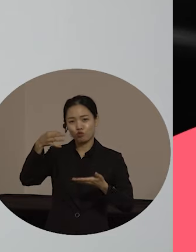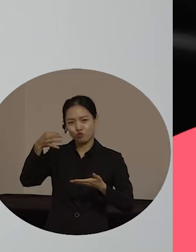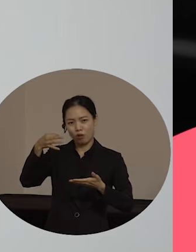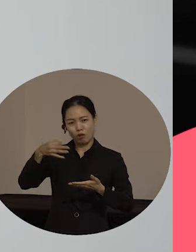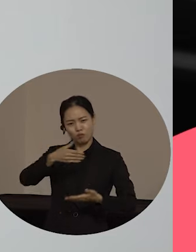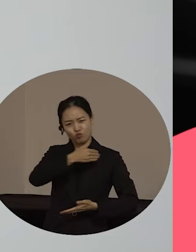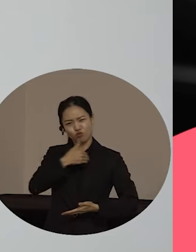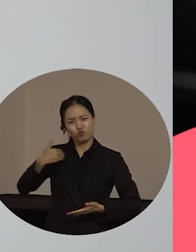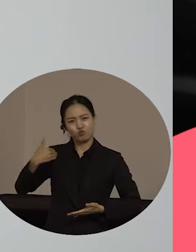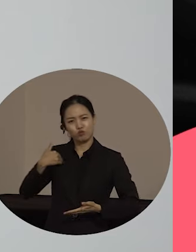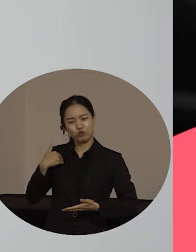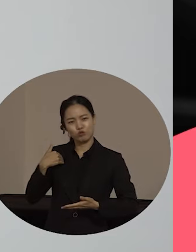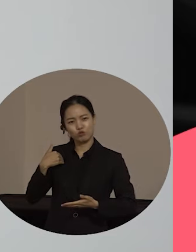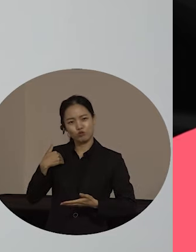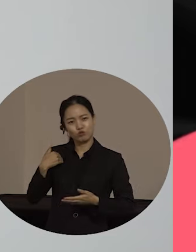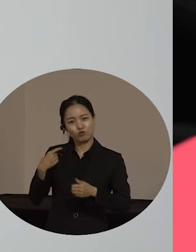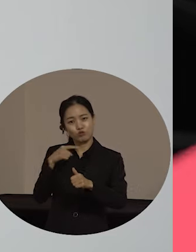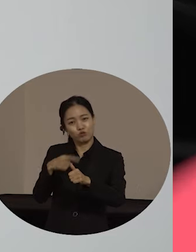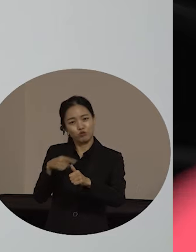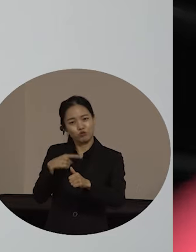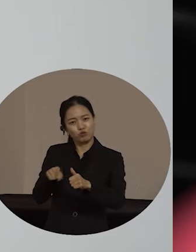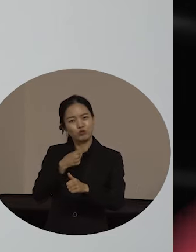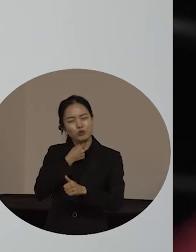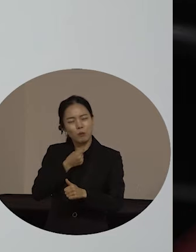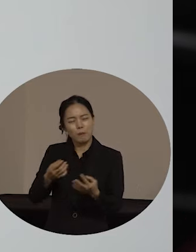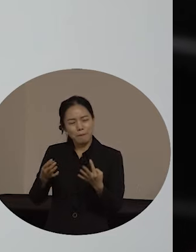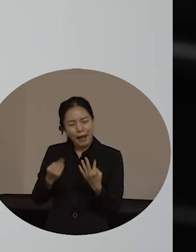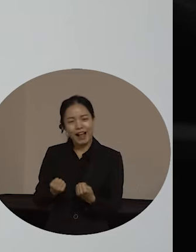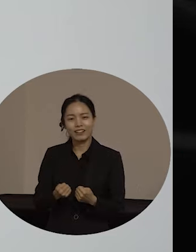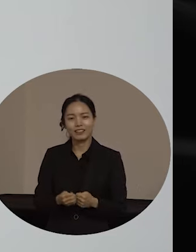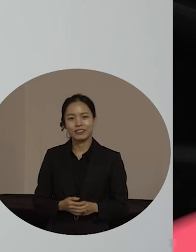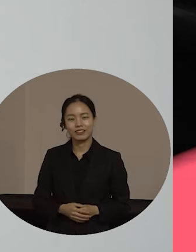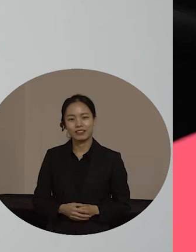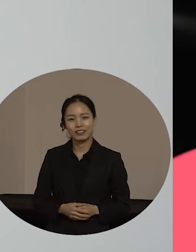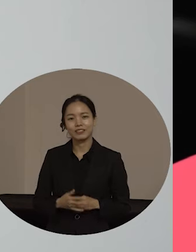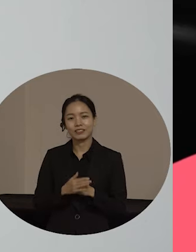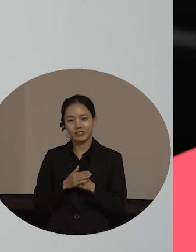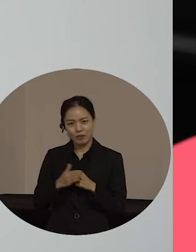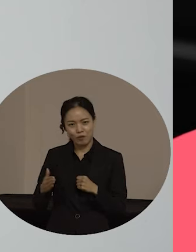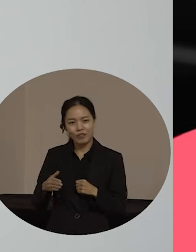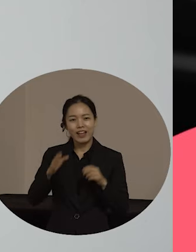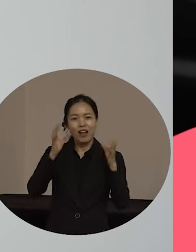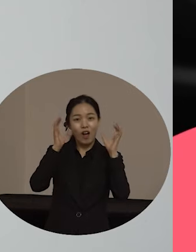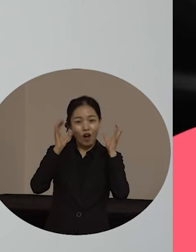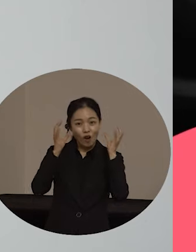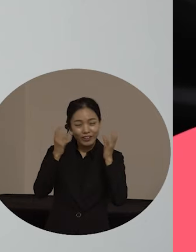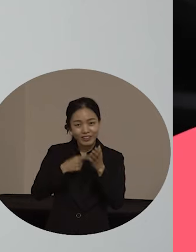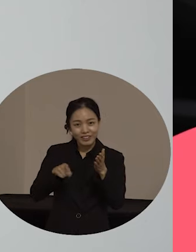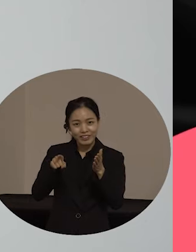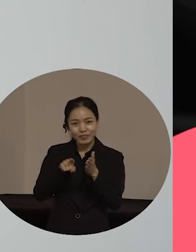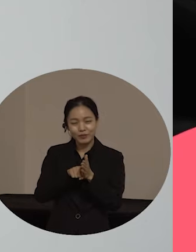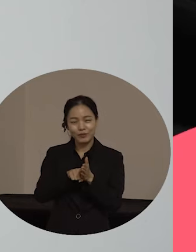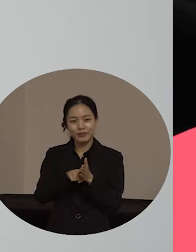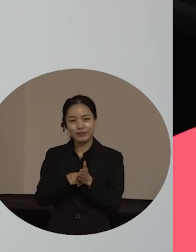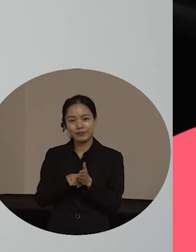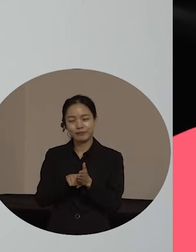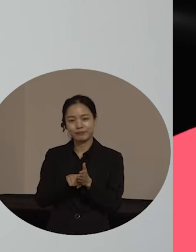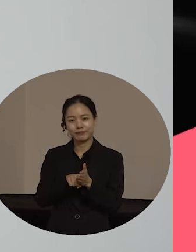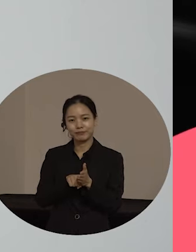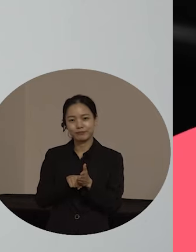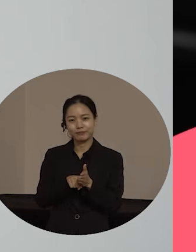ages of the people and also the children and youth. The like to make the